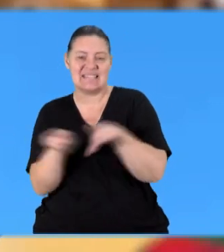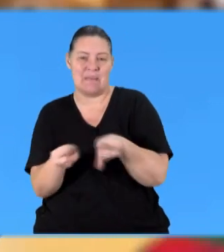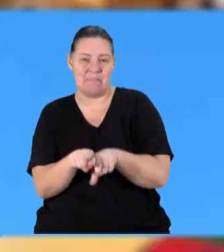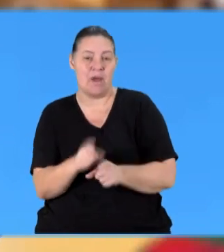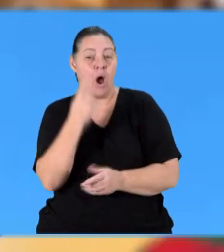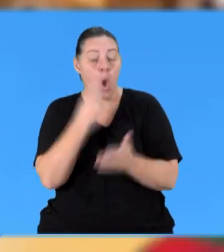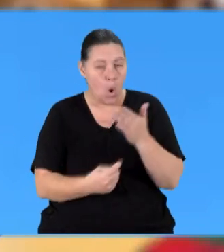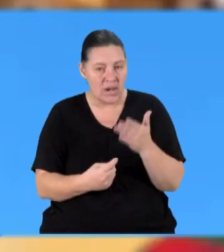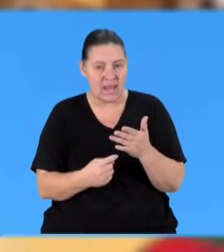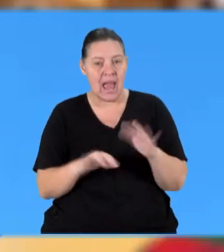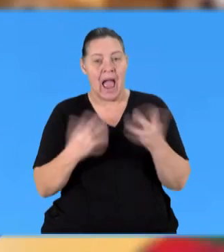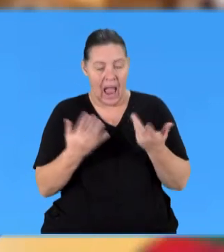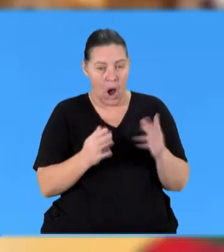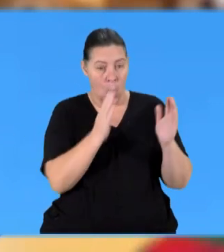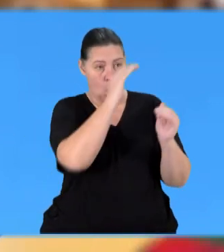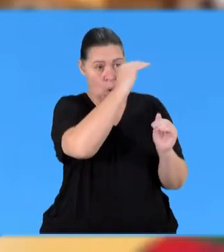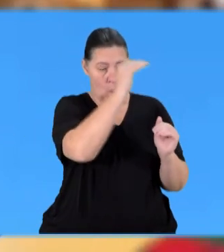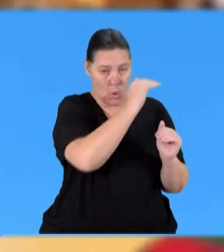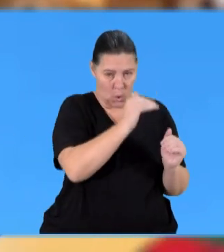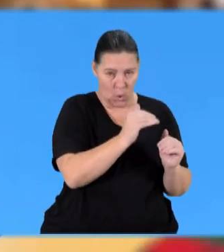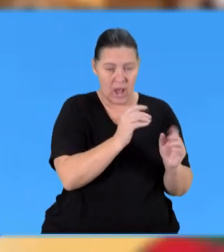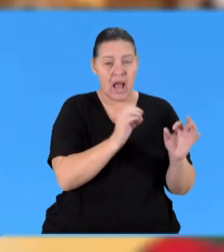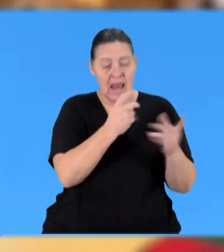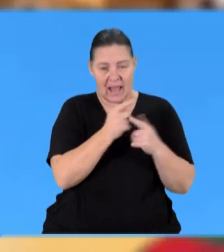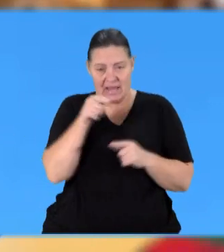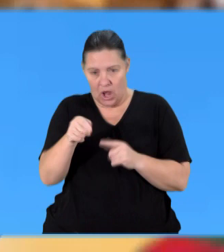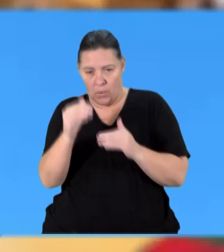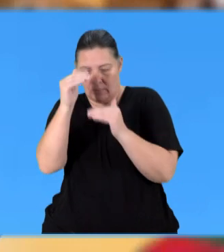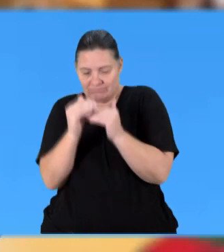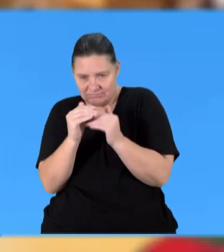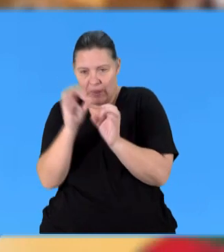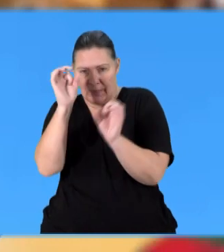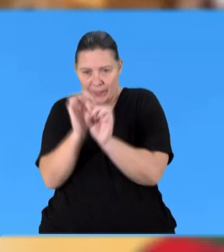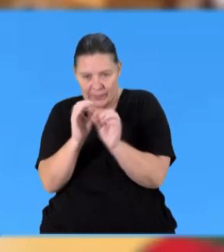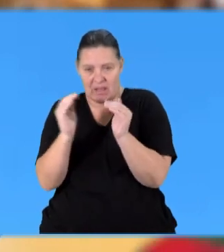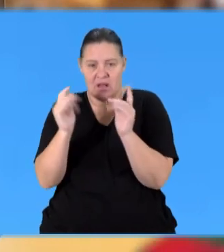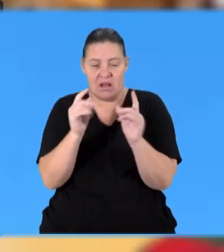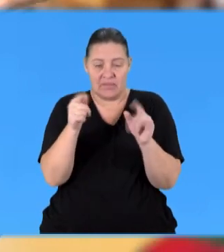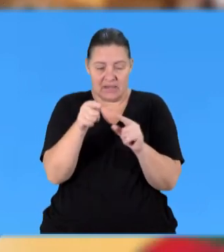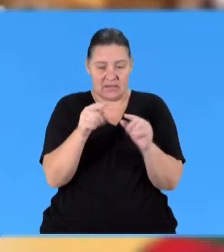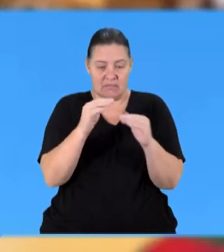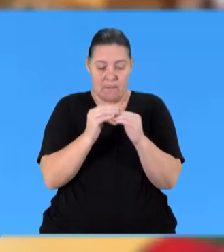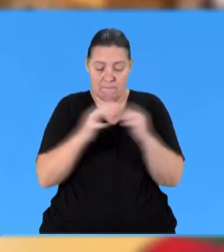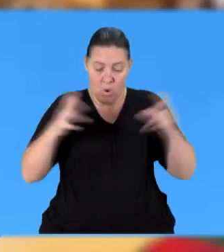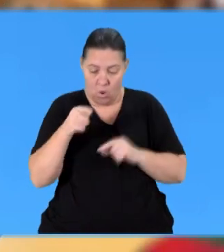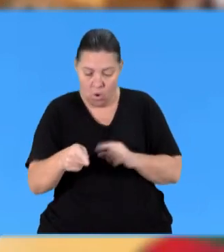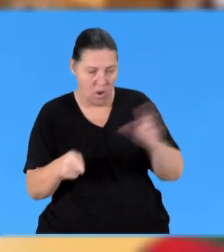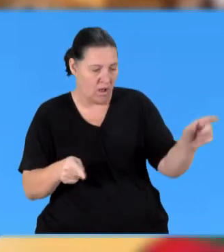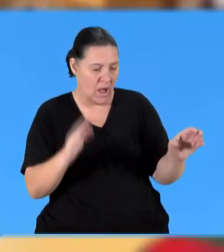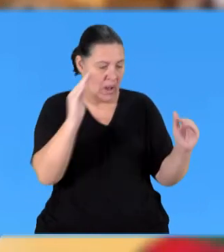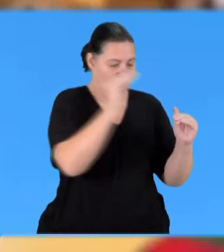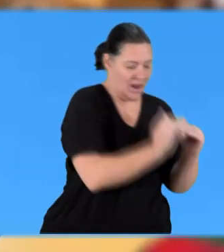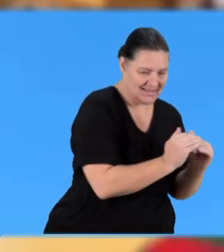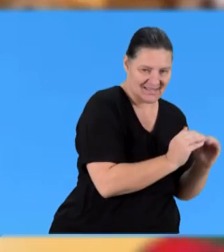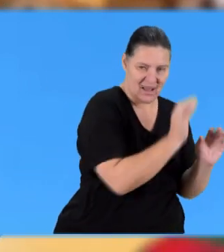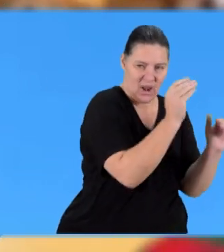the arrangement between the particles and the spaces between the particles as well. So now, how do we then take all of this information and